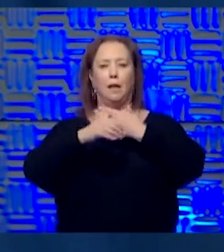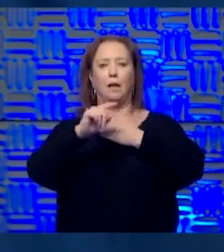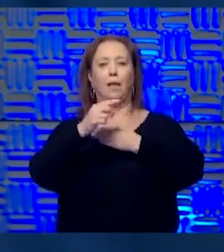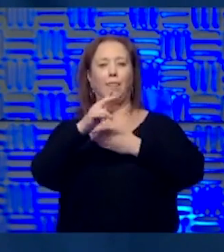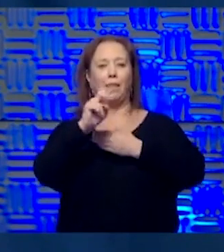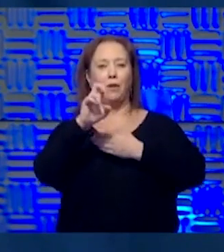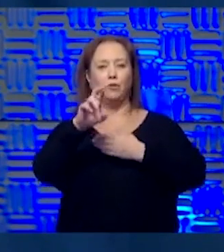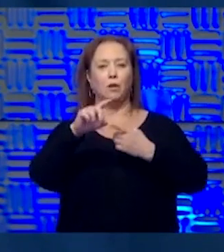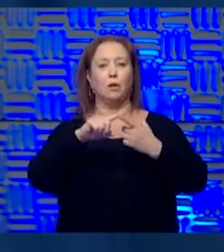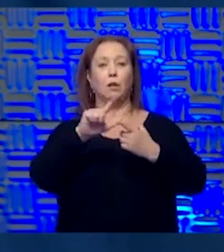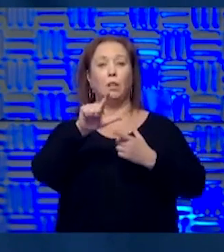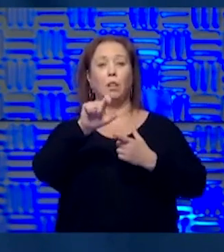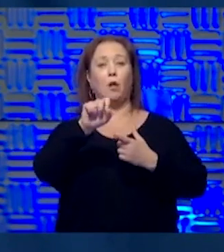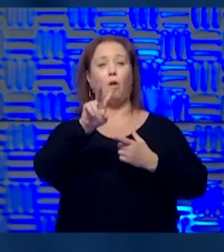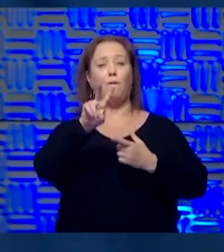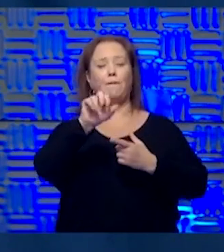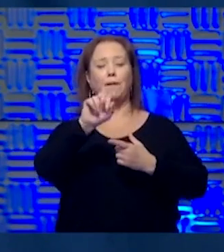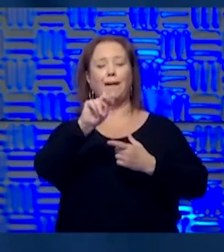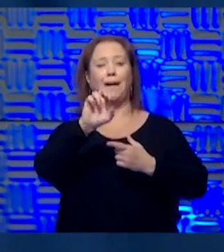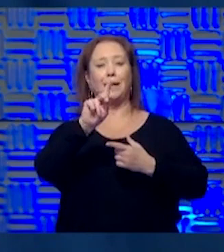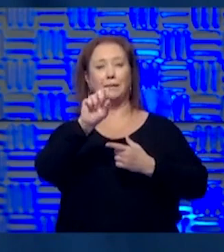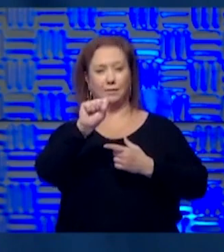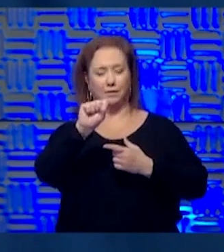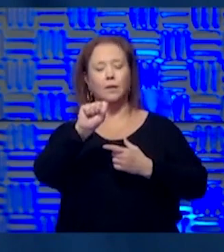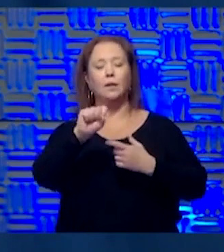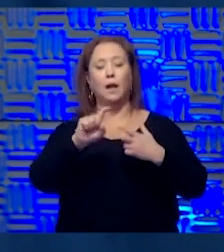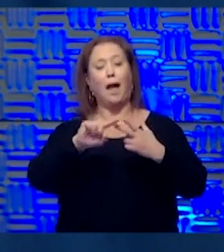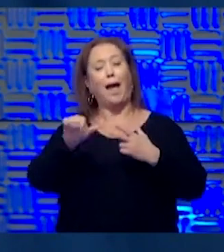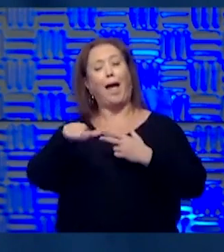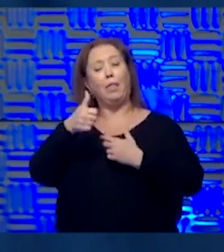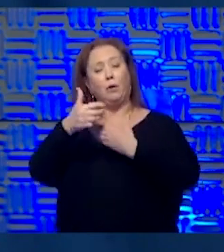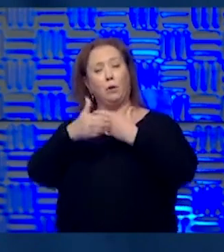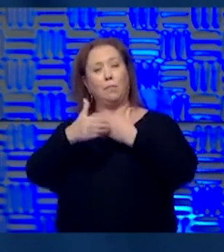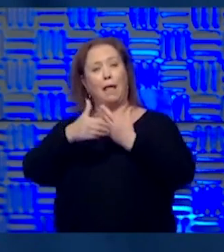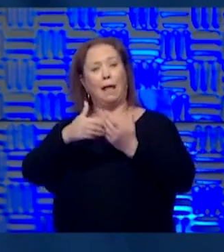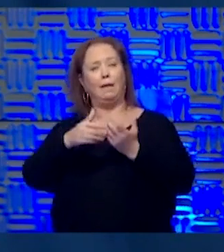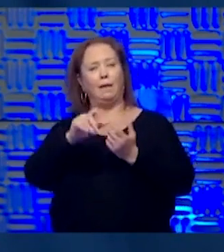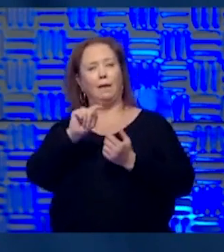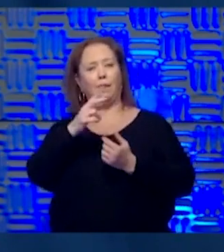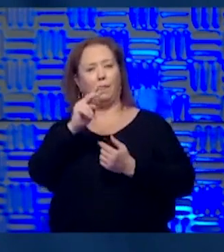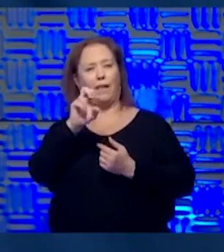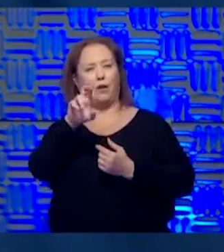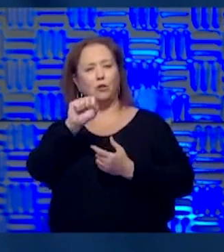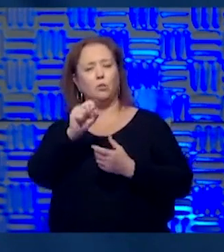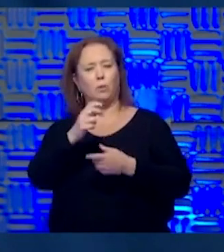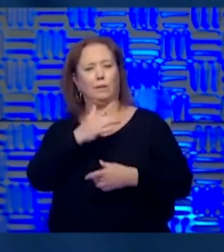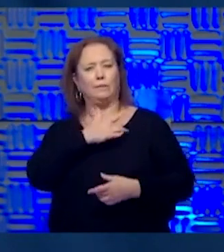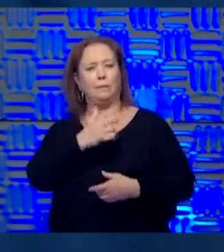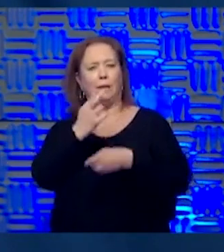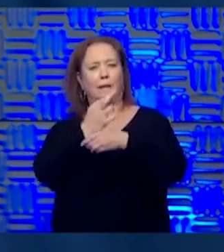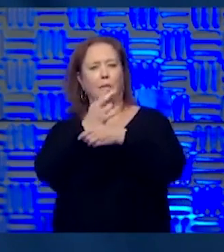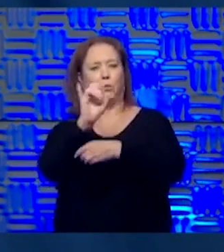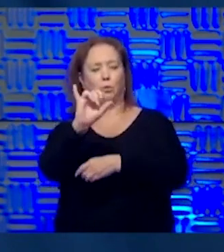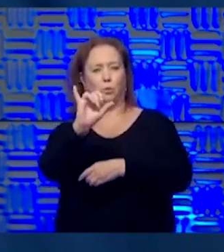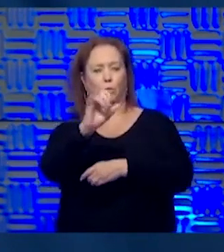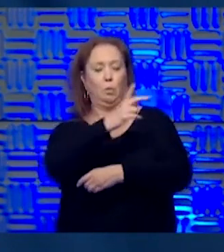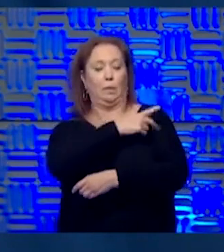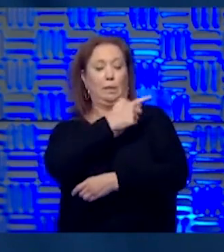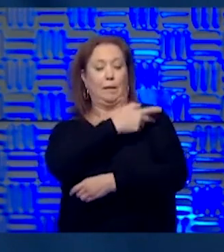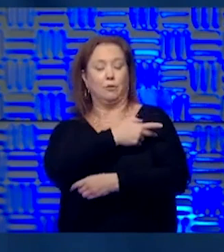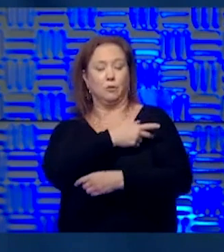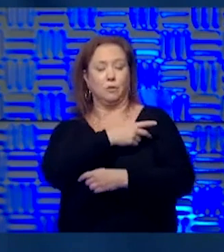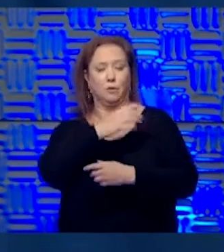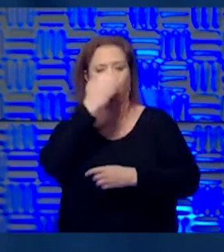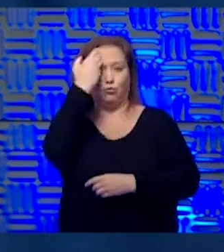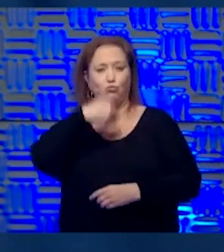Lovenox. There are a couple other ones out there as well that we use typically in patients with stroke. That